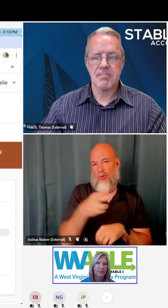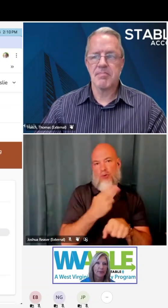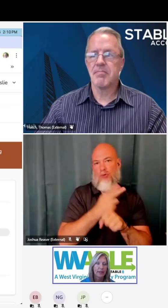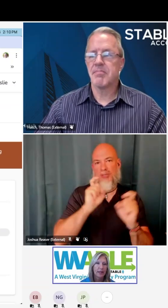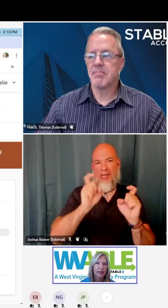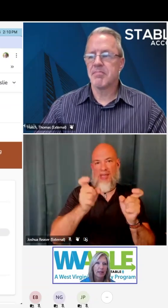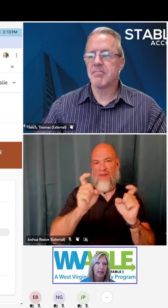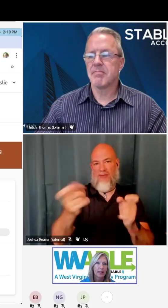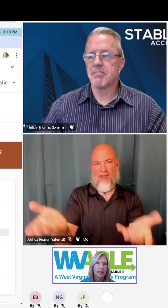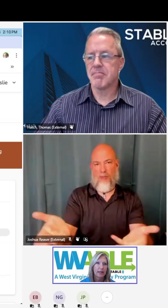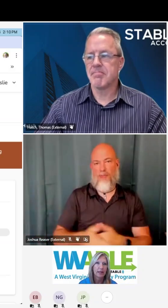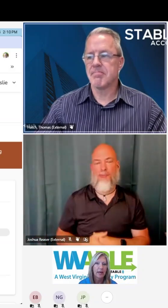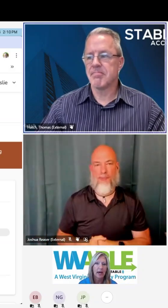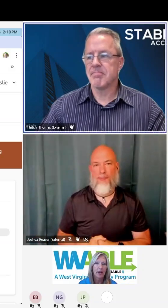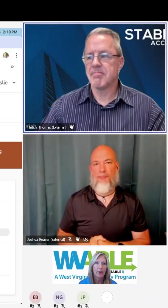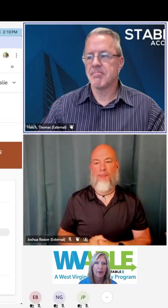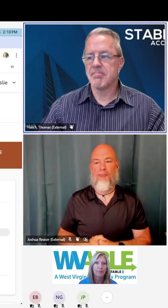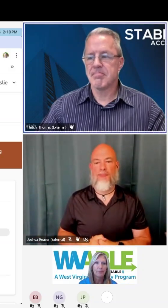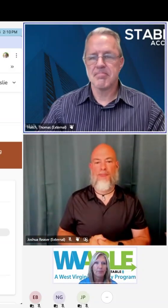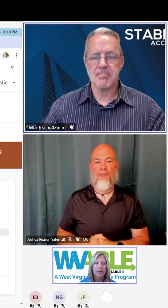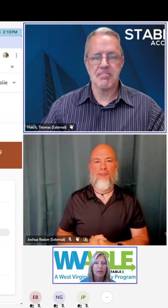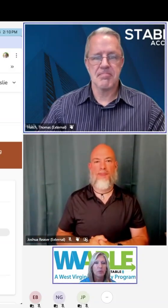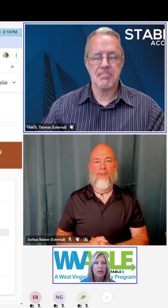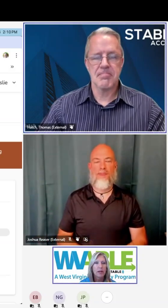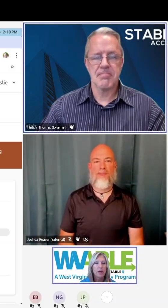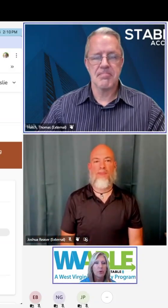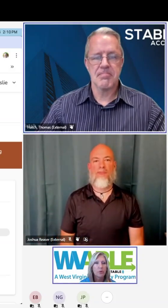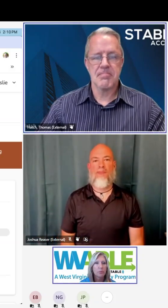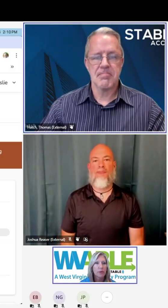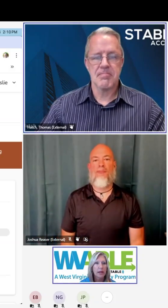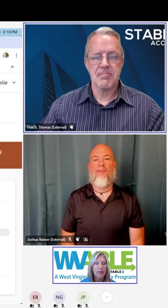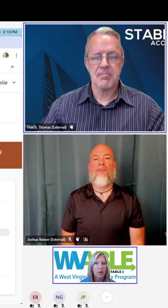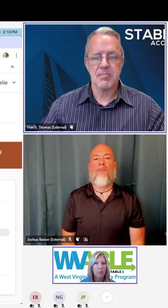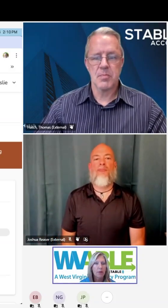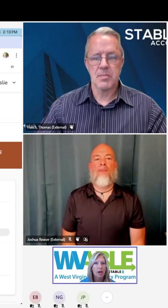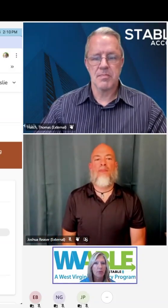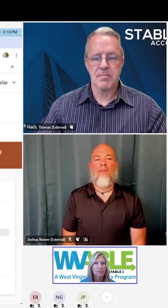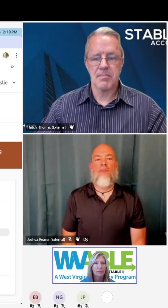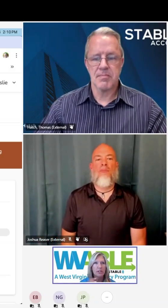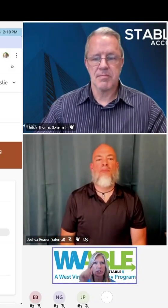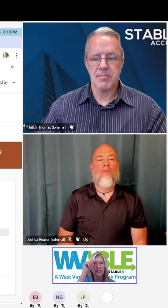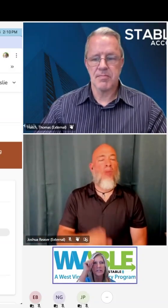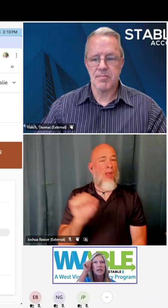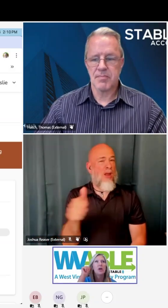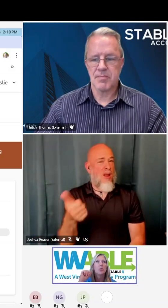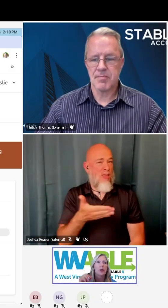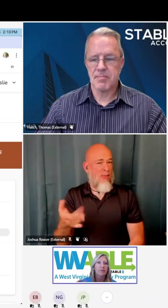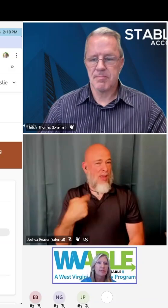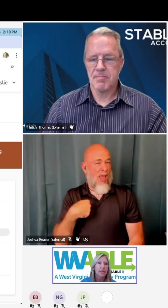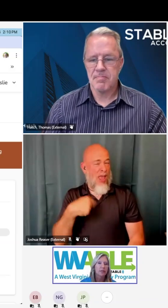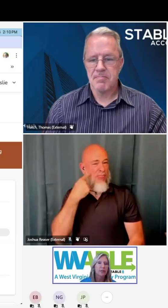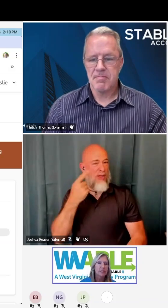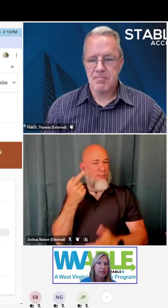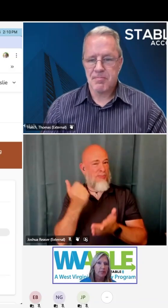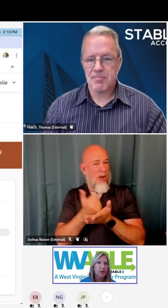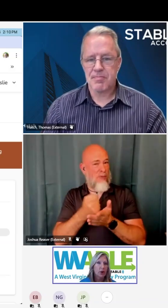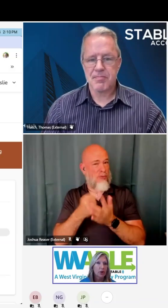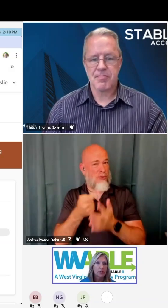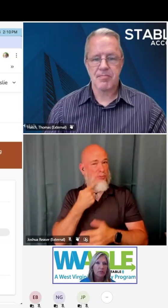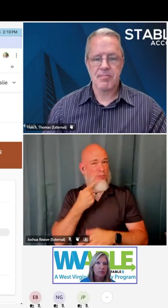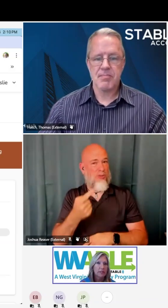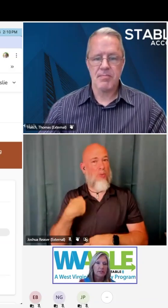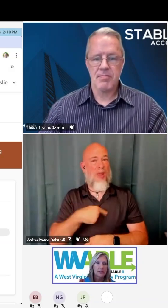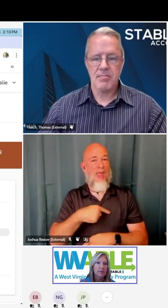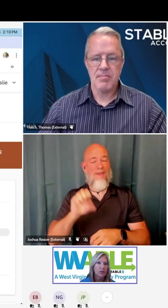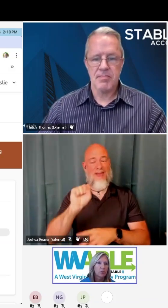gifting. Mm-hmm. And another thing I thought might be helpful to mention is we have the Stable Visa debit